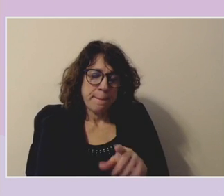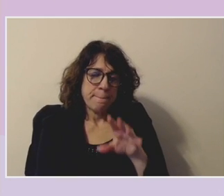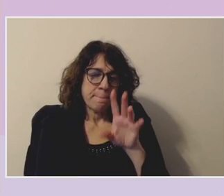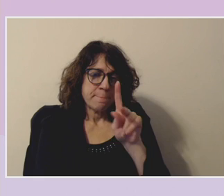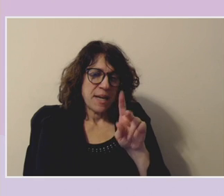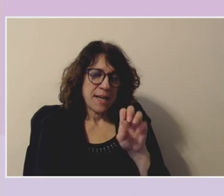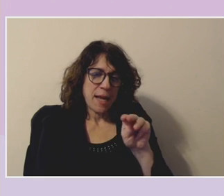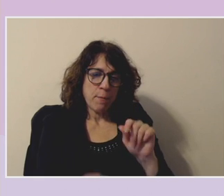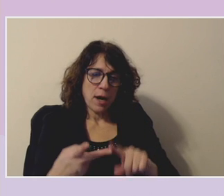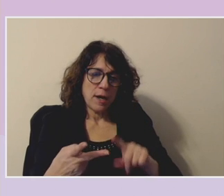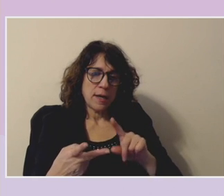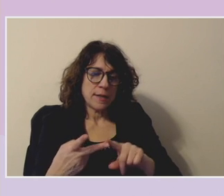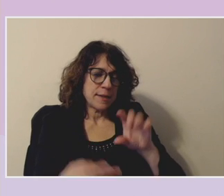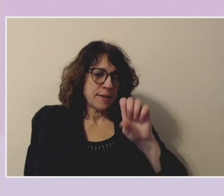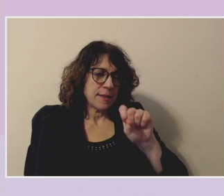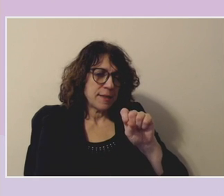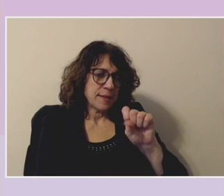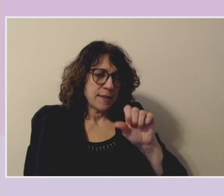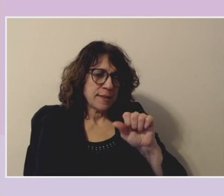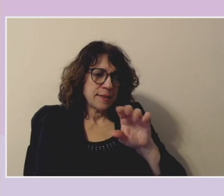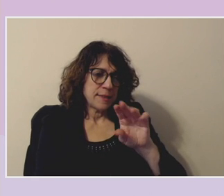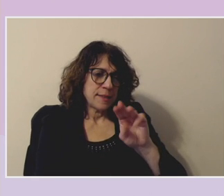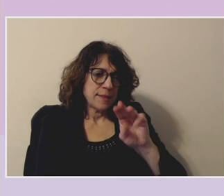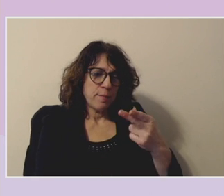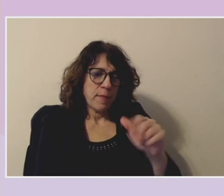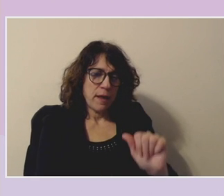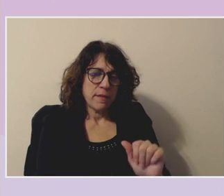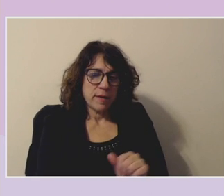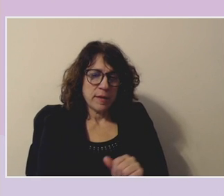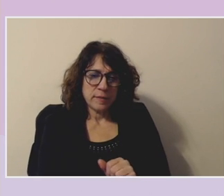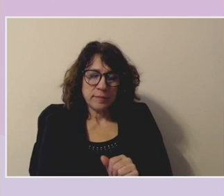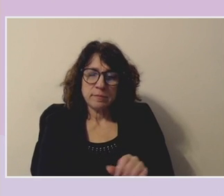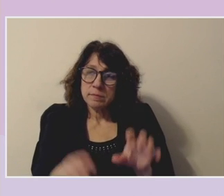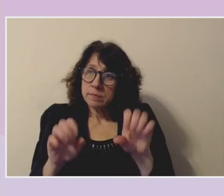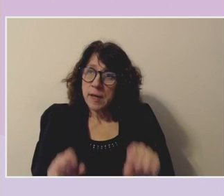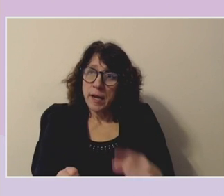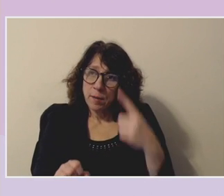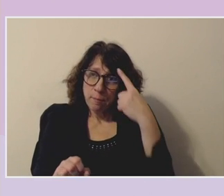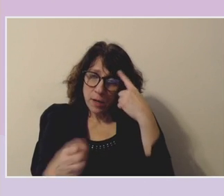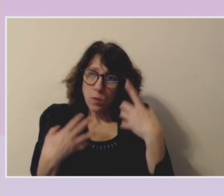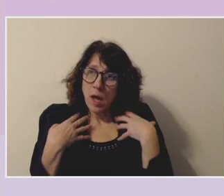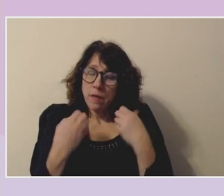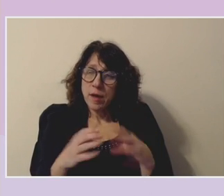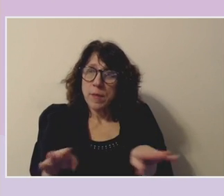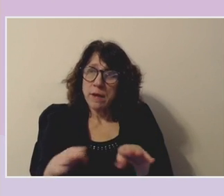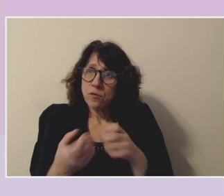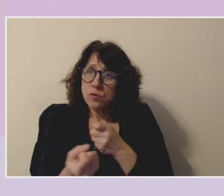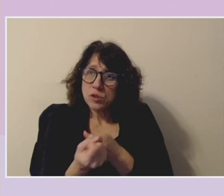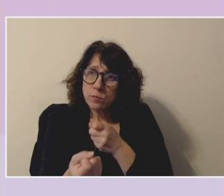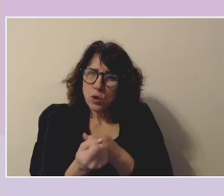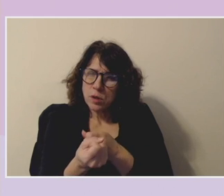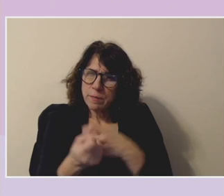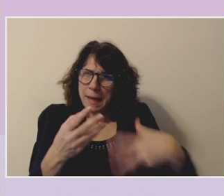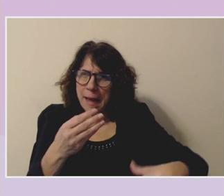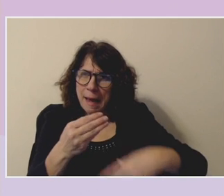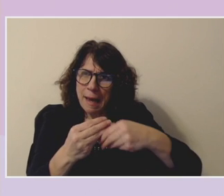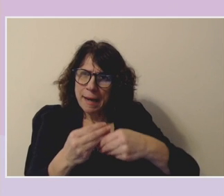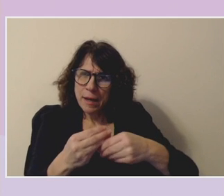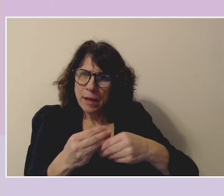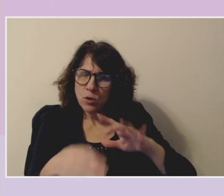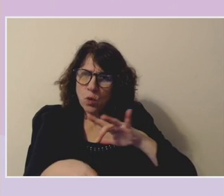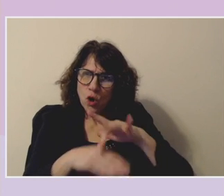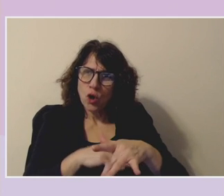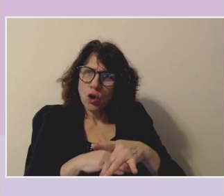Samantha. So can mental health and behavioral support be incorporated into early